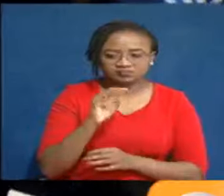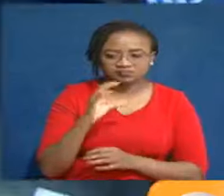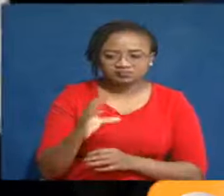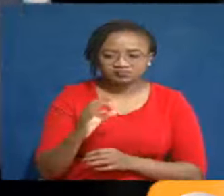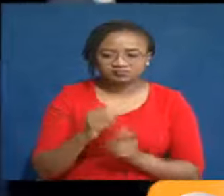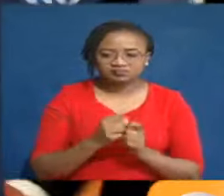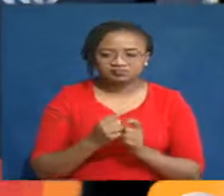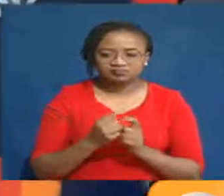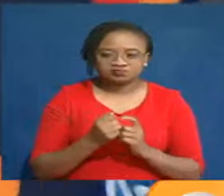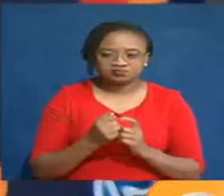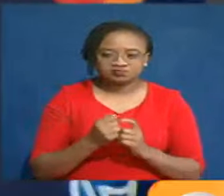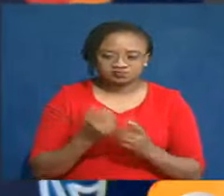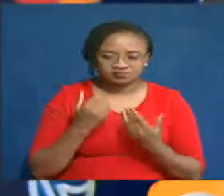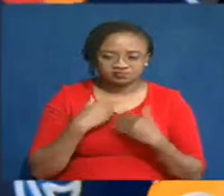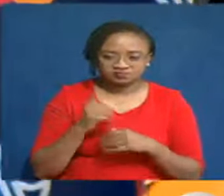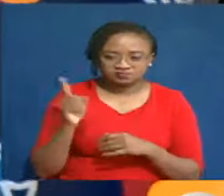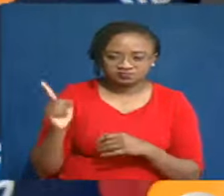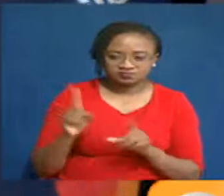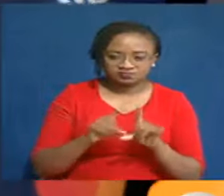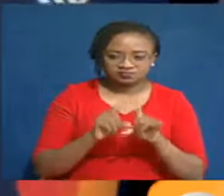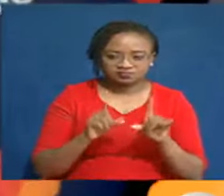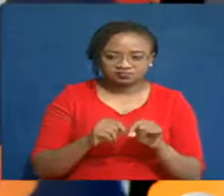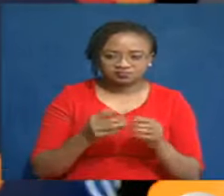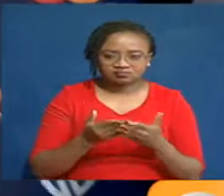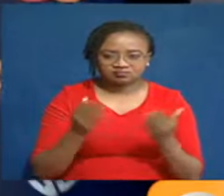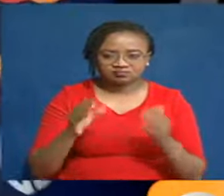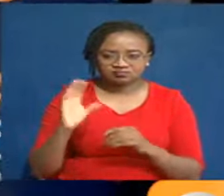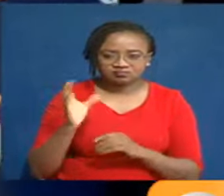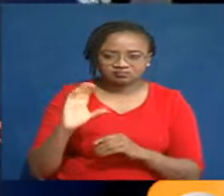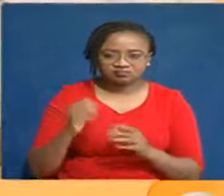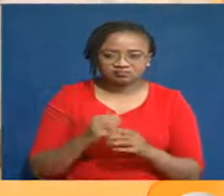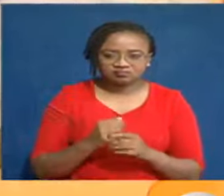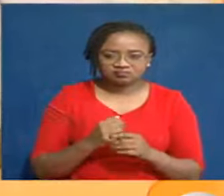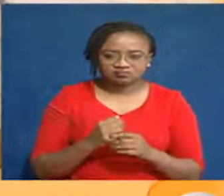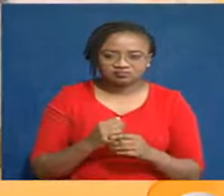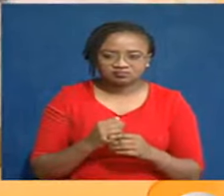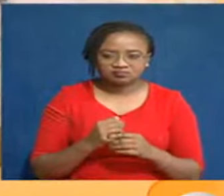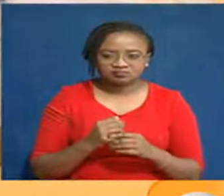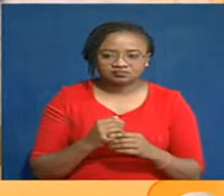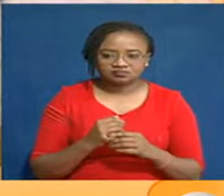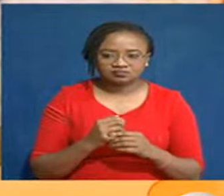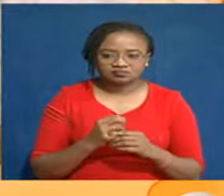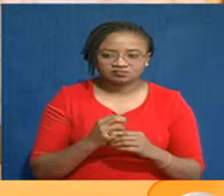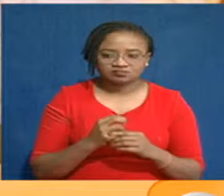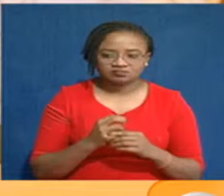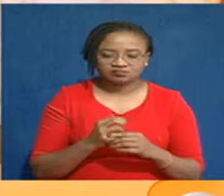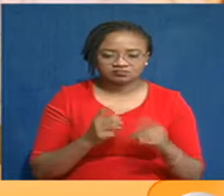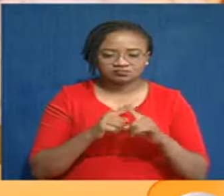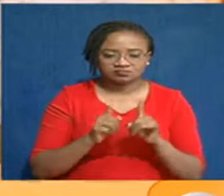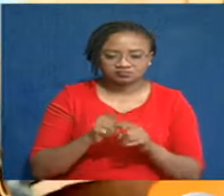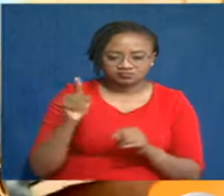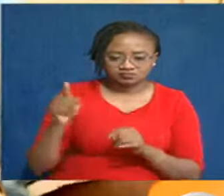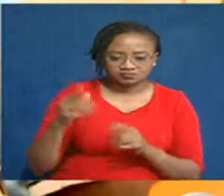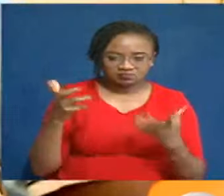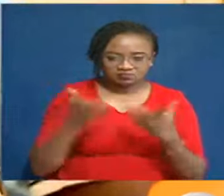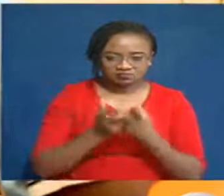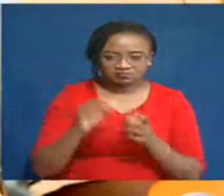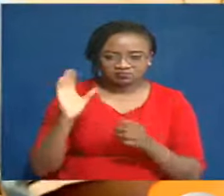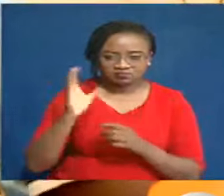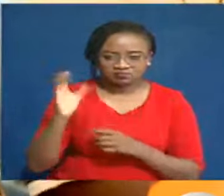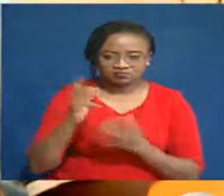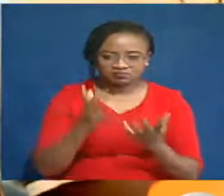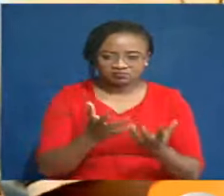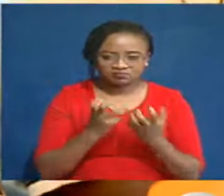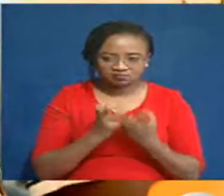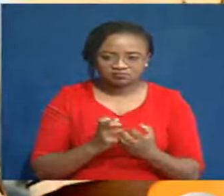the first metallic card to affluent customers. According to Stanbic Bank, this is a response to customers' need for tailored